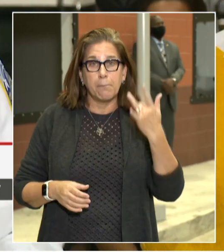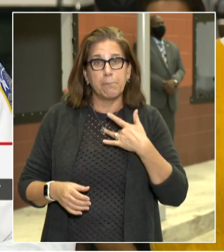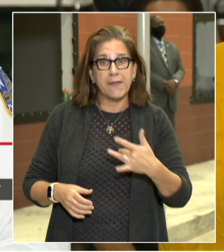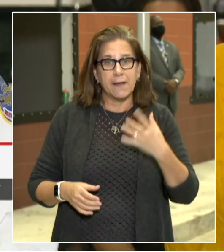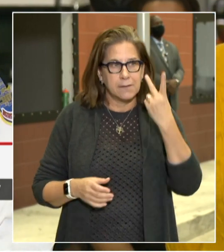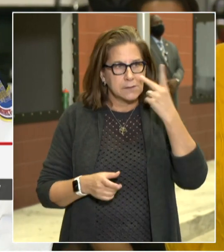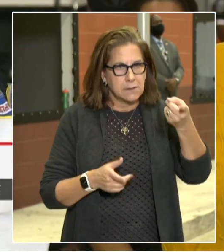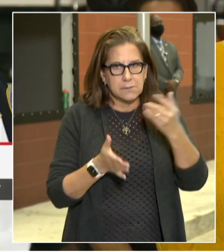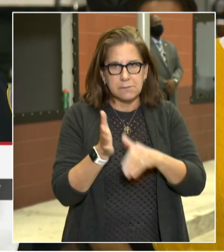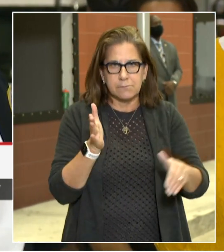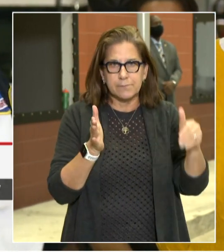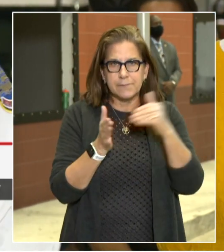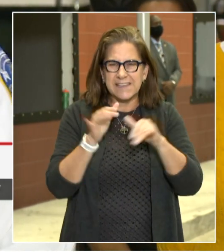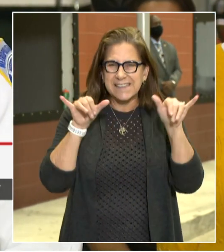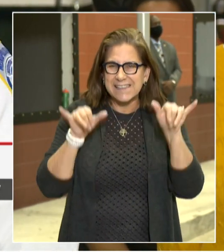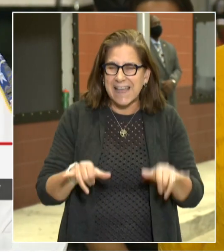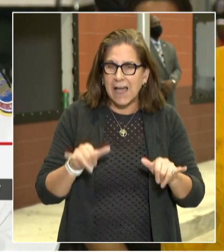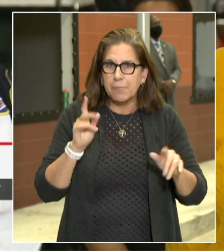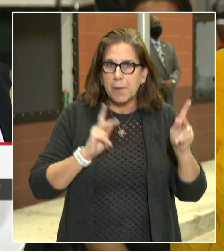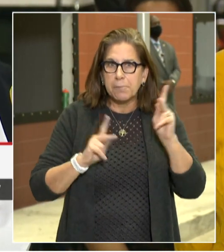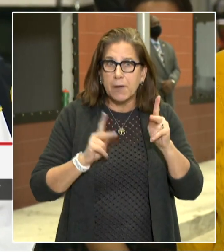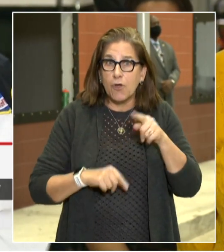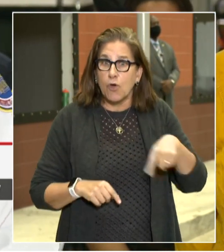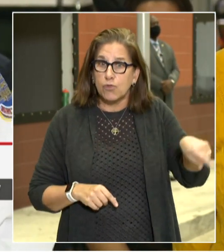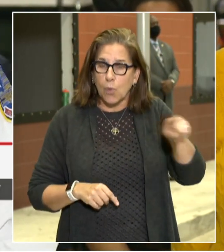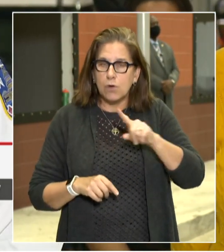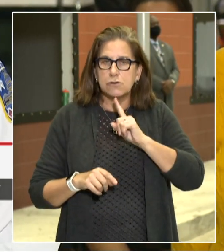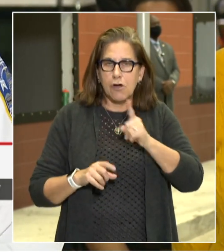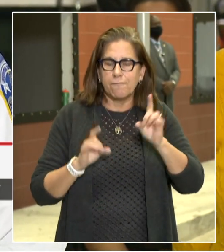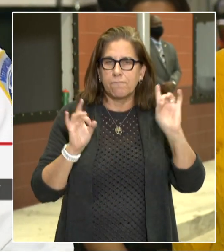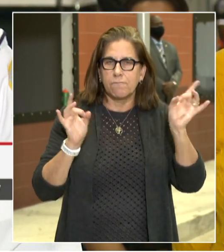How many violent crimes do you need to commit before you get held?